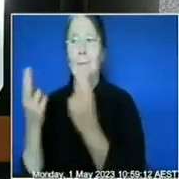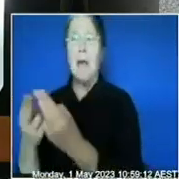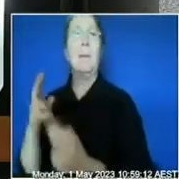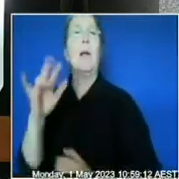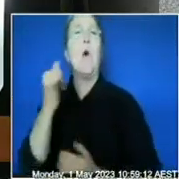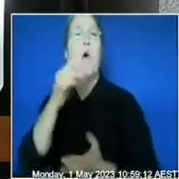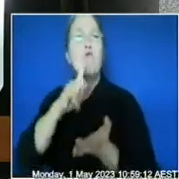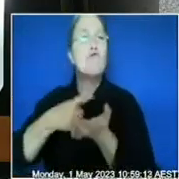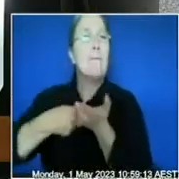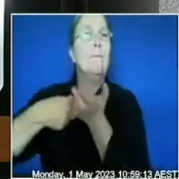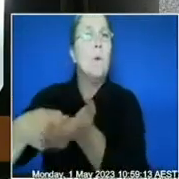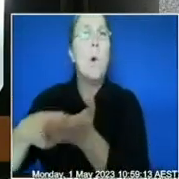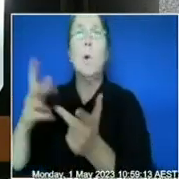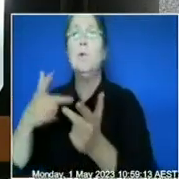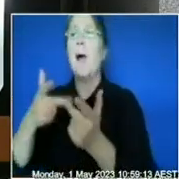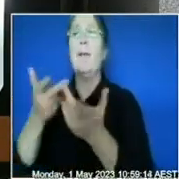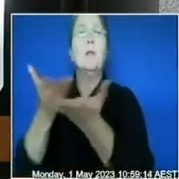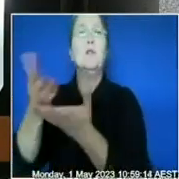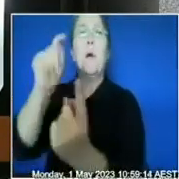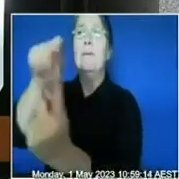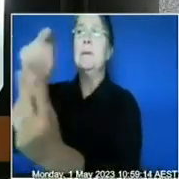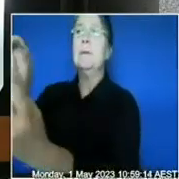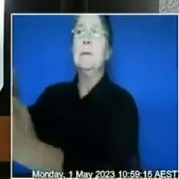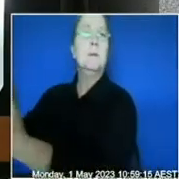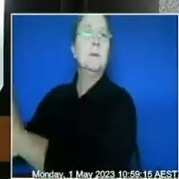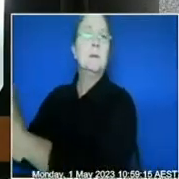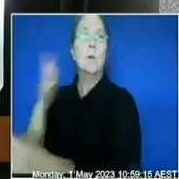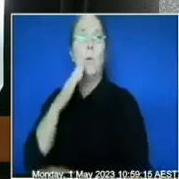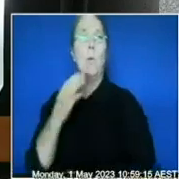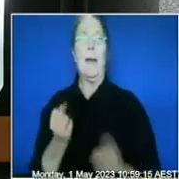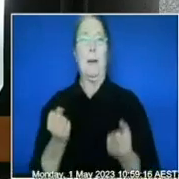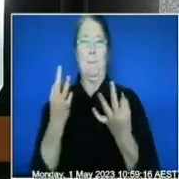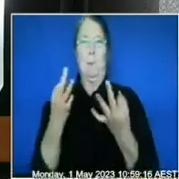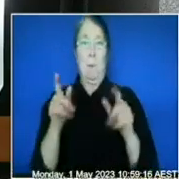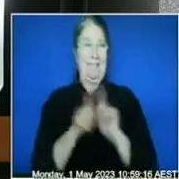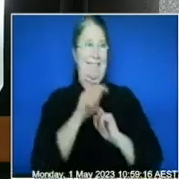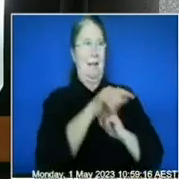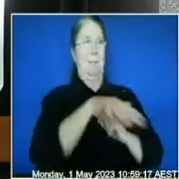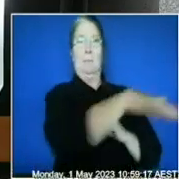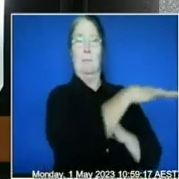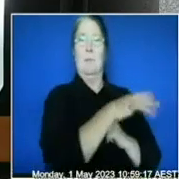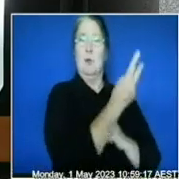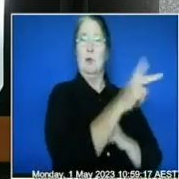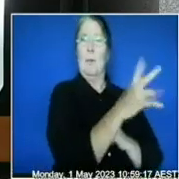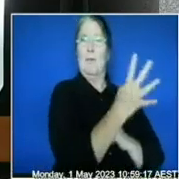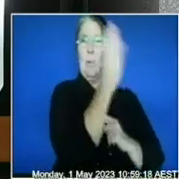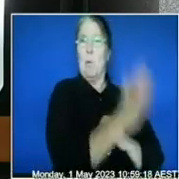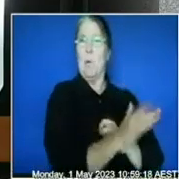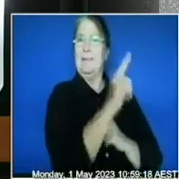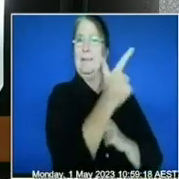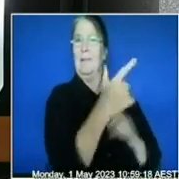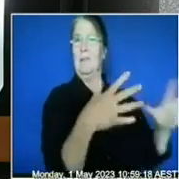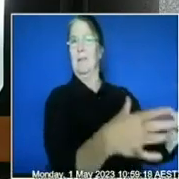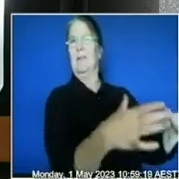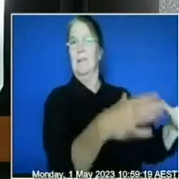And is it right that the reason Ambulance Victoria and Victoria Police are the key secondary